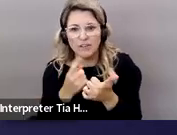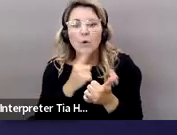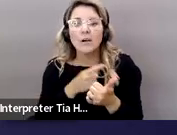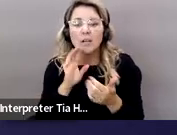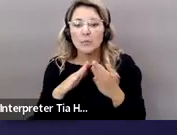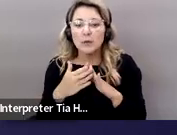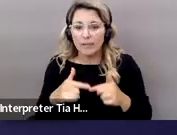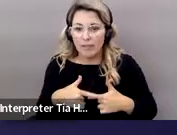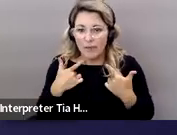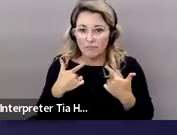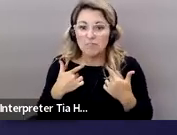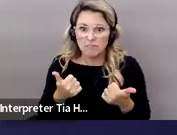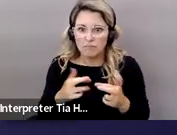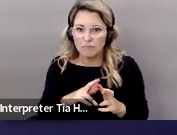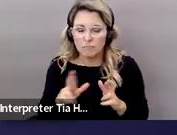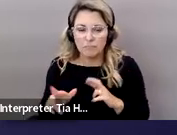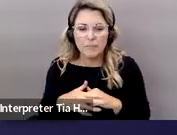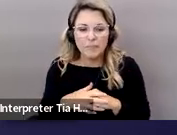Living.